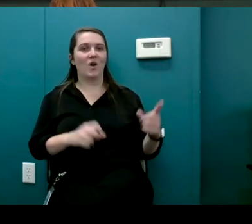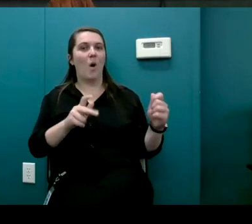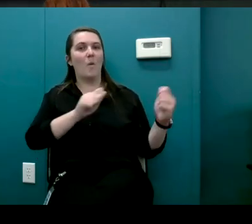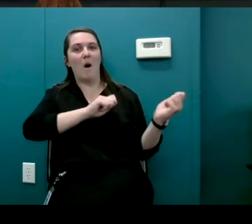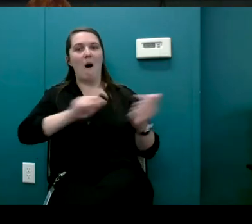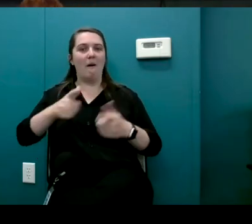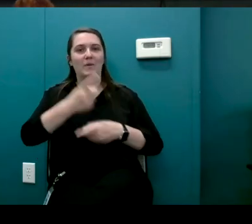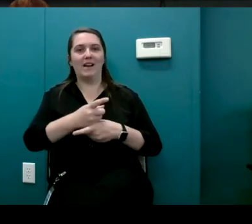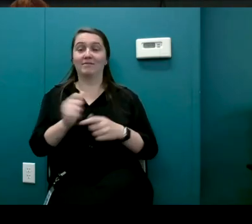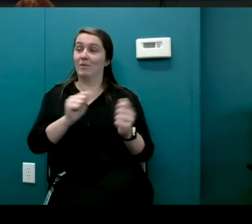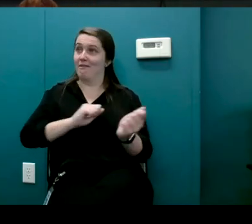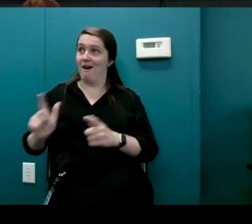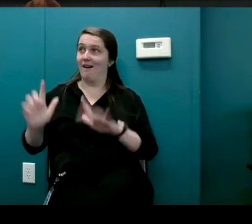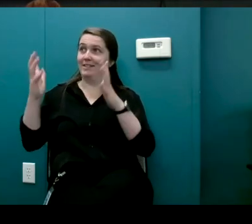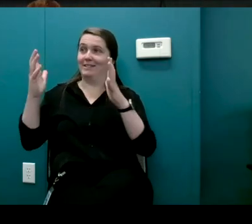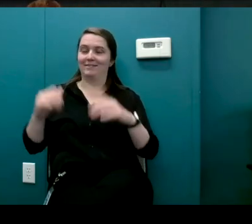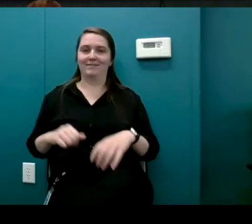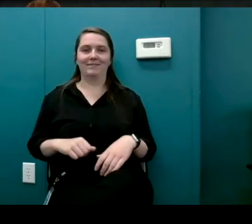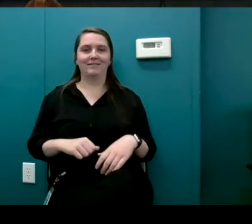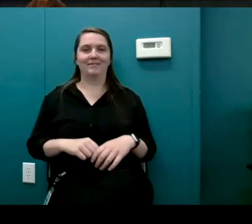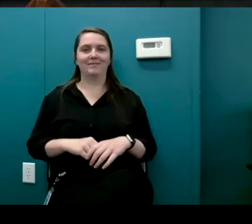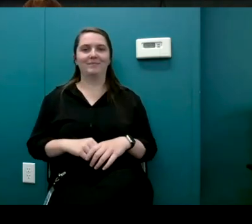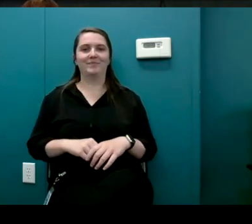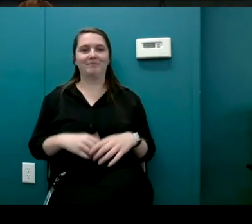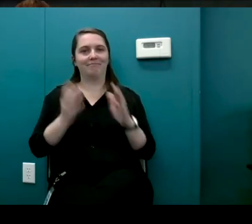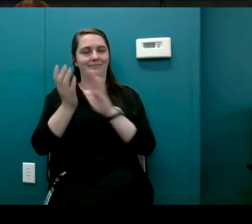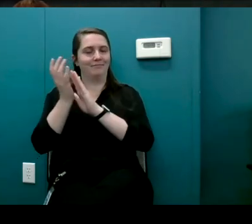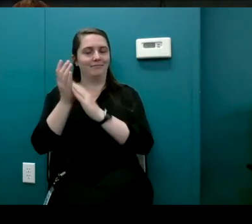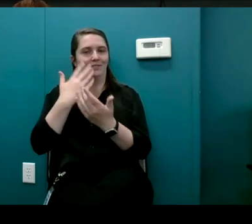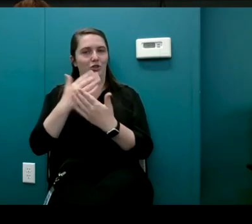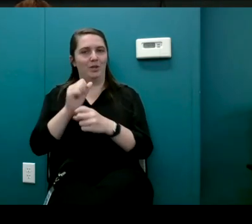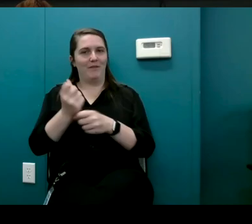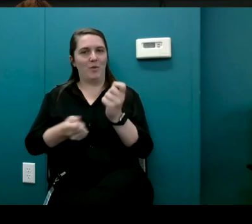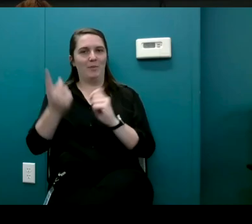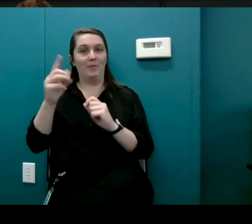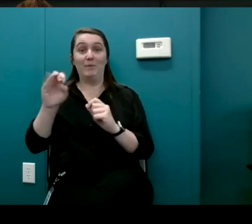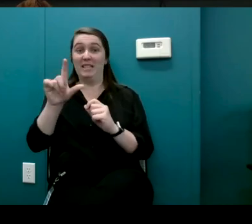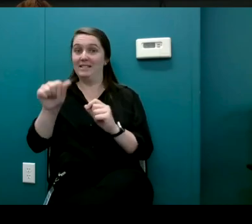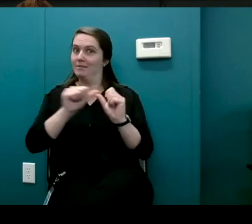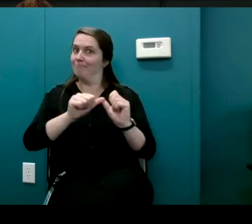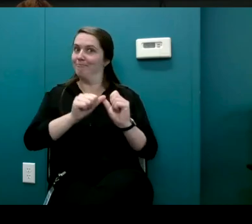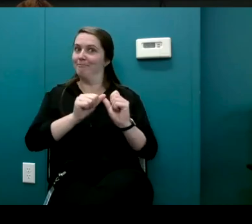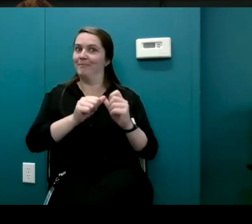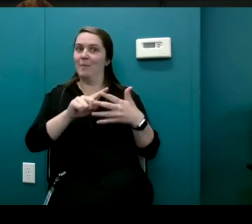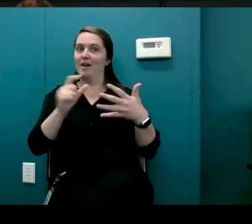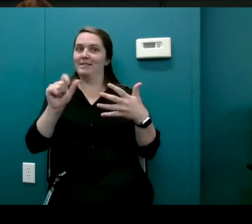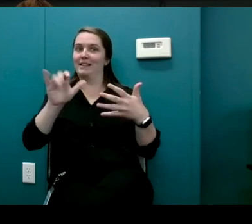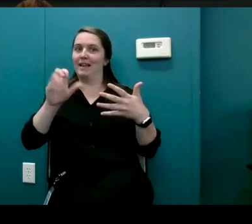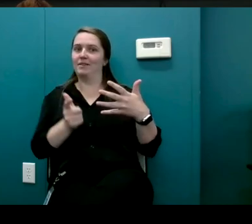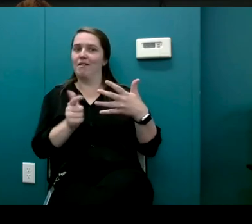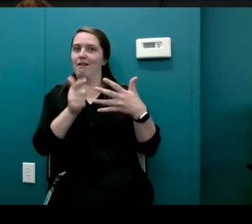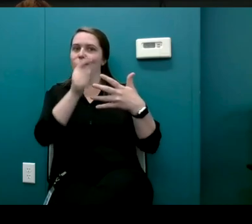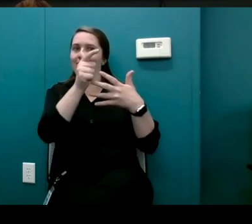We all did it. We all did it. You all got it correct. Way to go. Melissa's holding on, but Slick's moving up, so we're doing